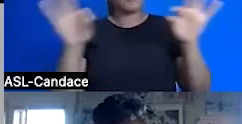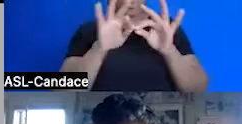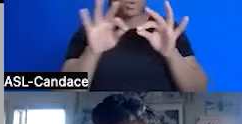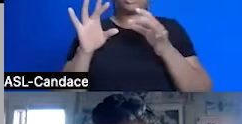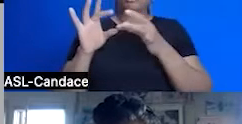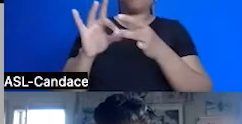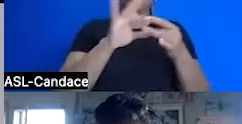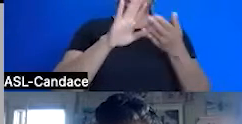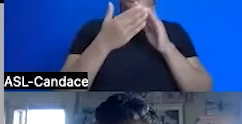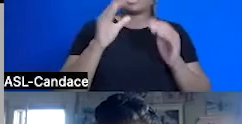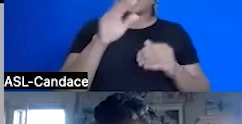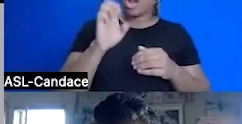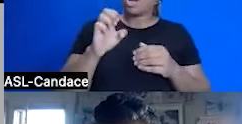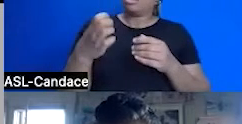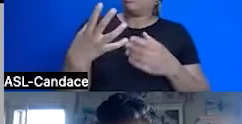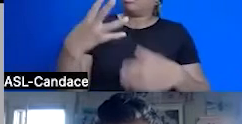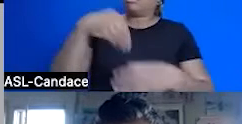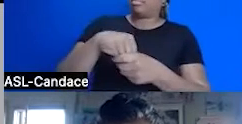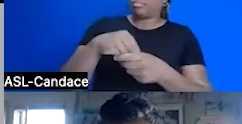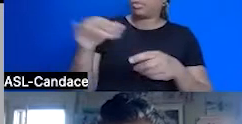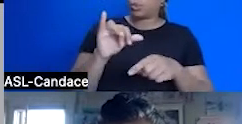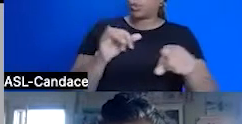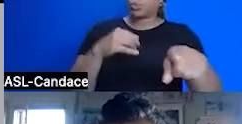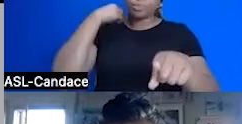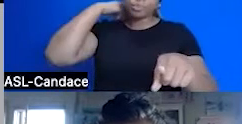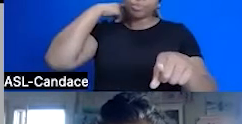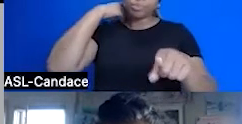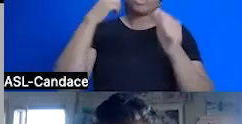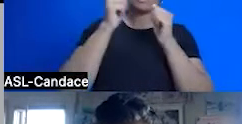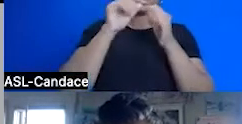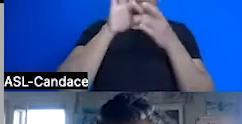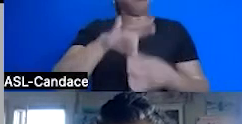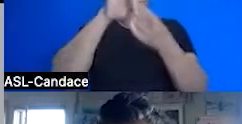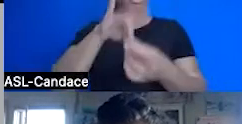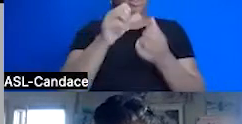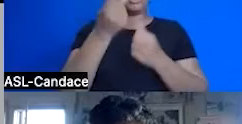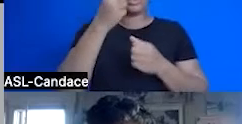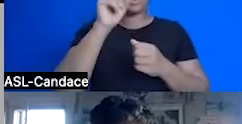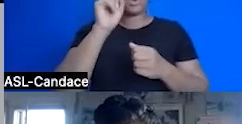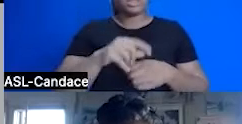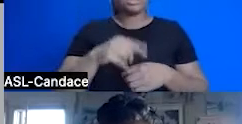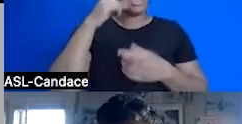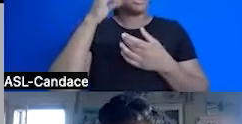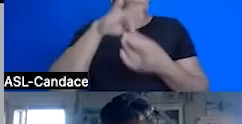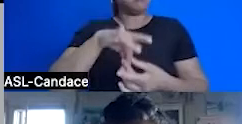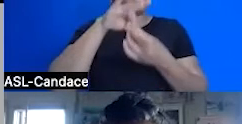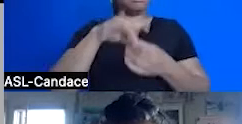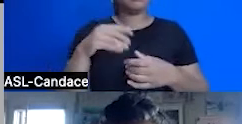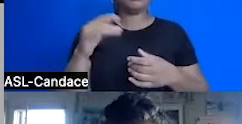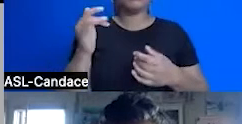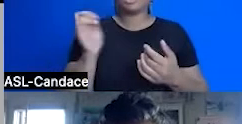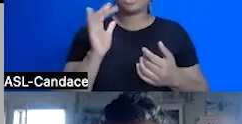community care question with the power and positionality question. I would bring like